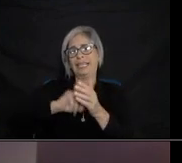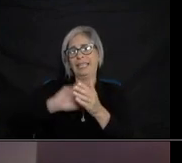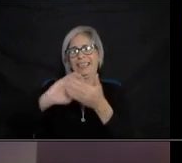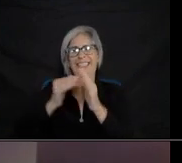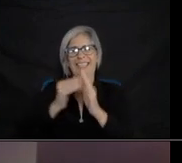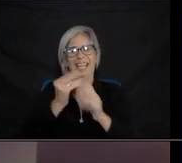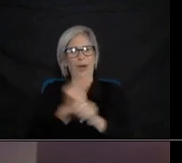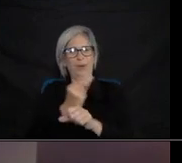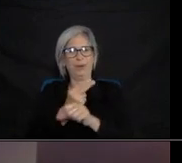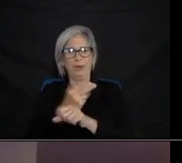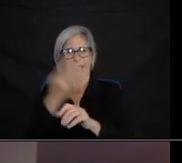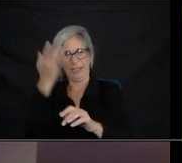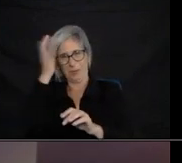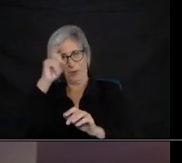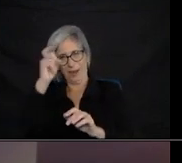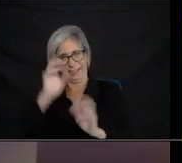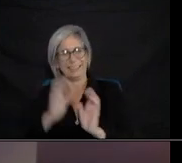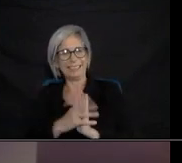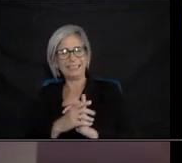it wisely.